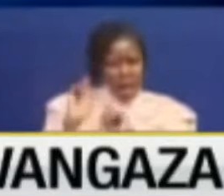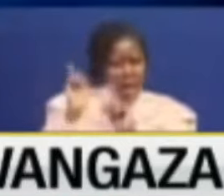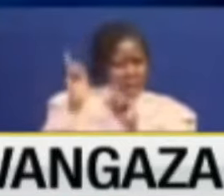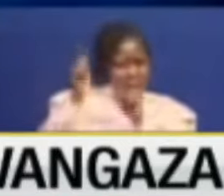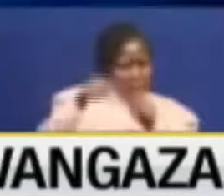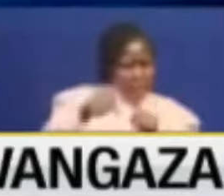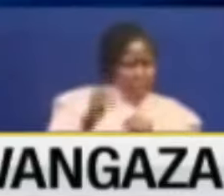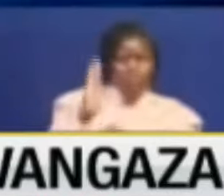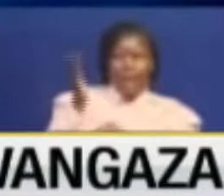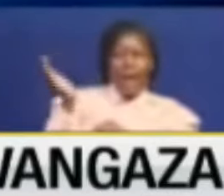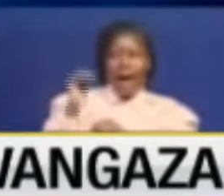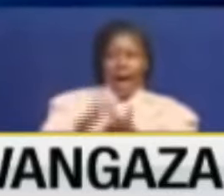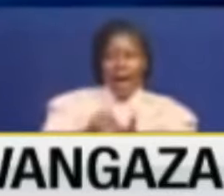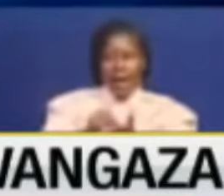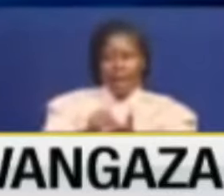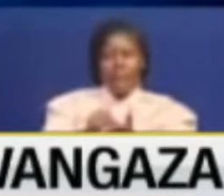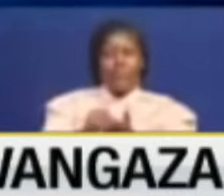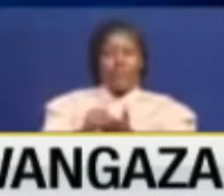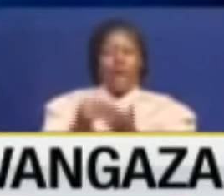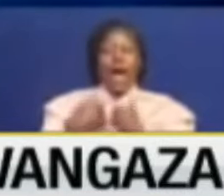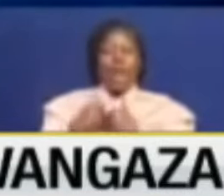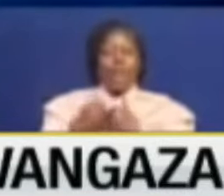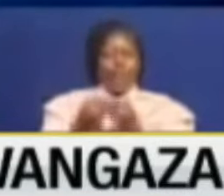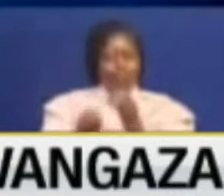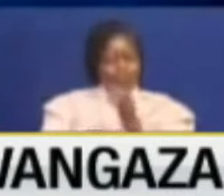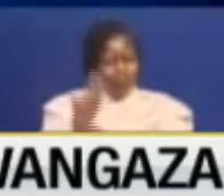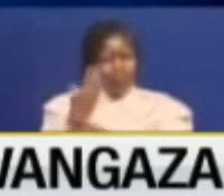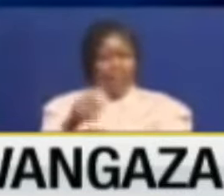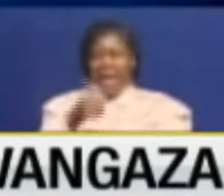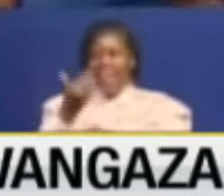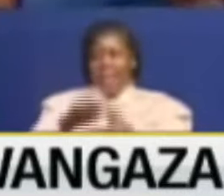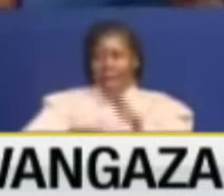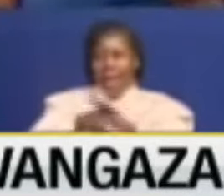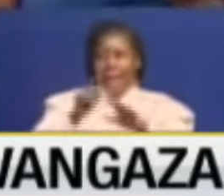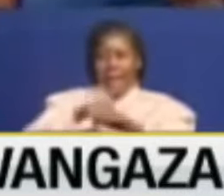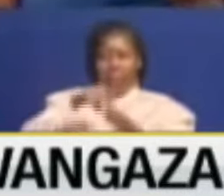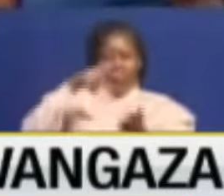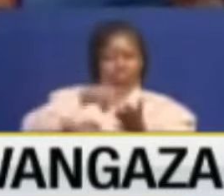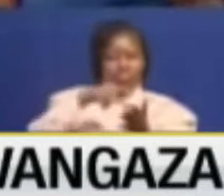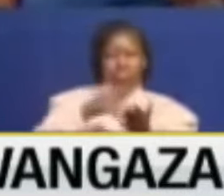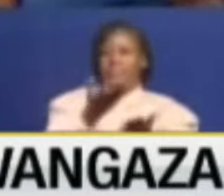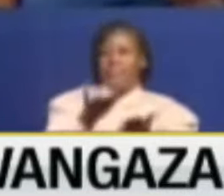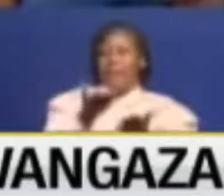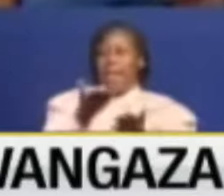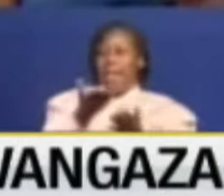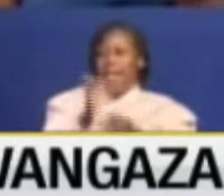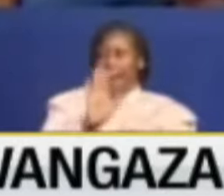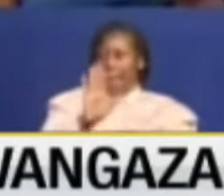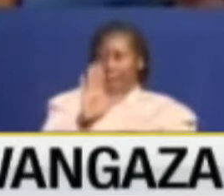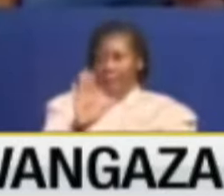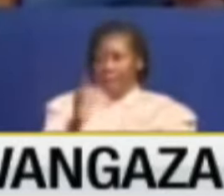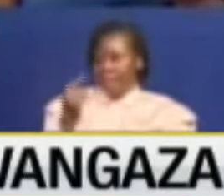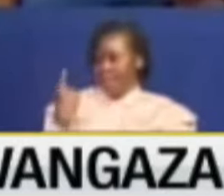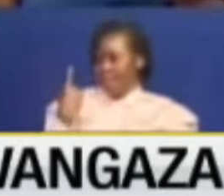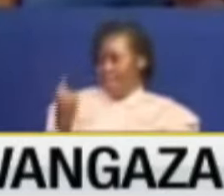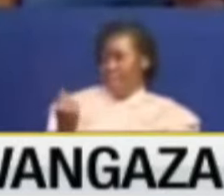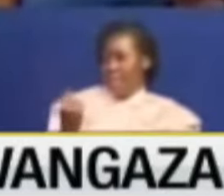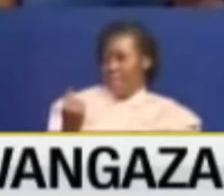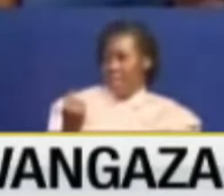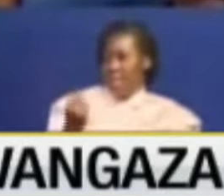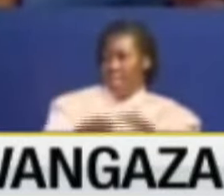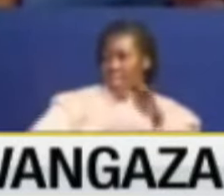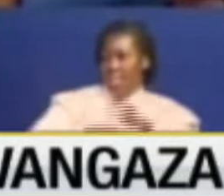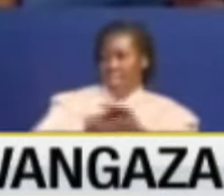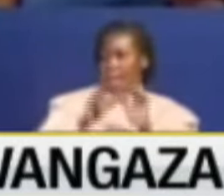They created another impeachment while they were still standing prosecuting their previous impeachment